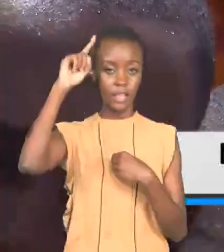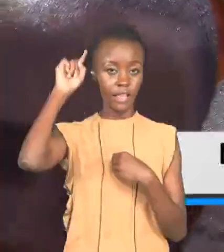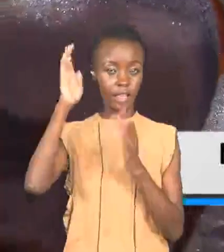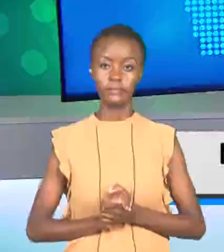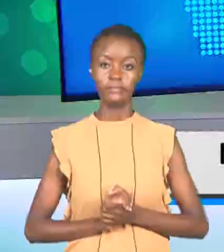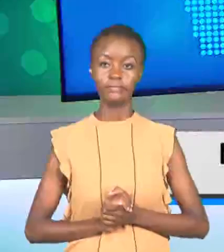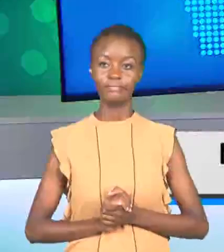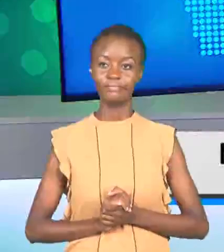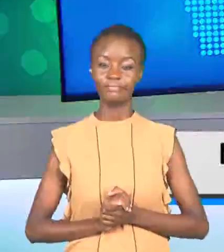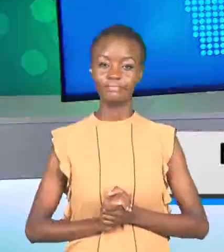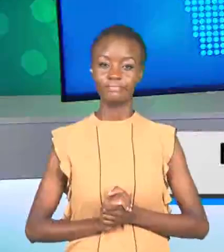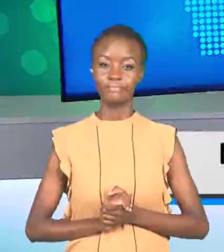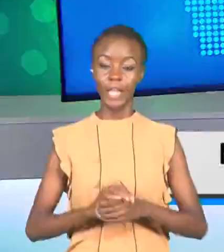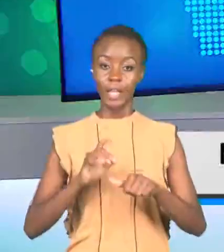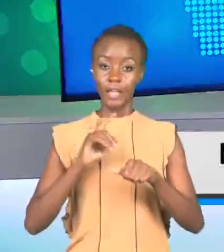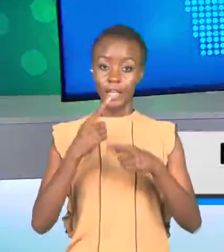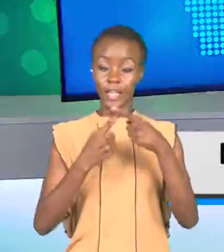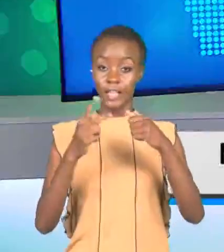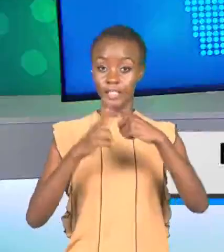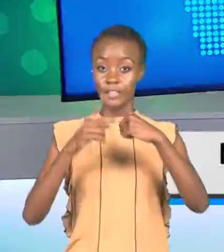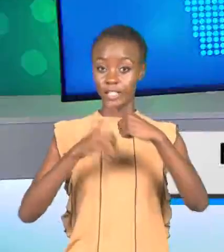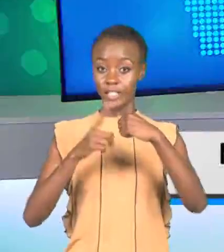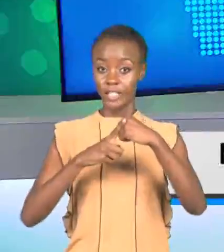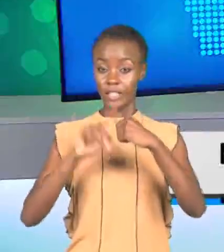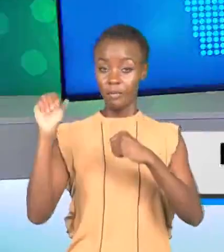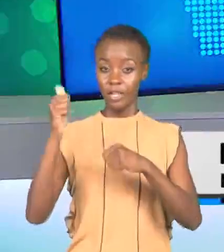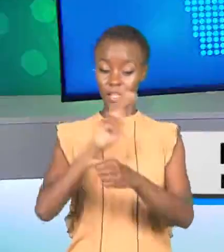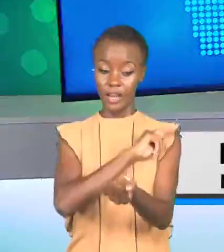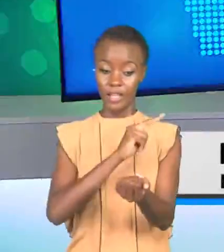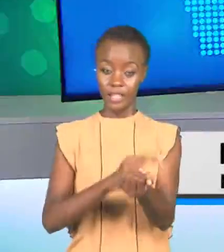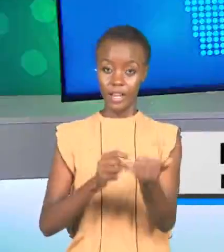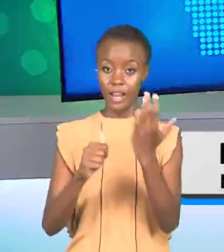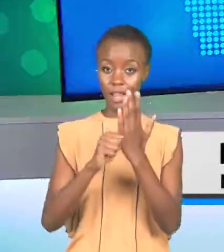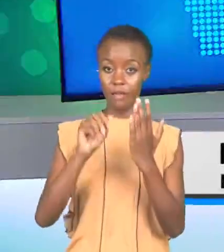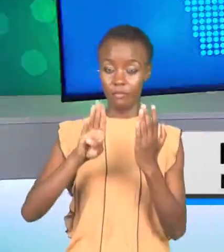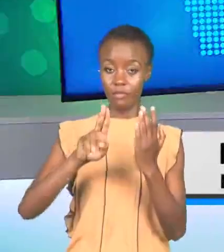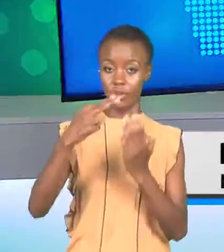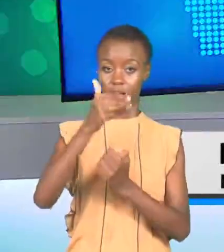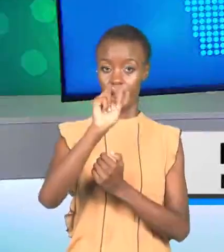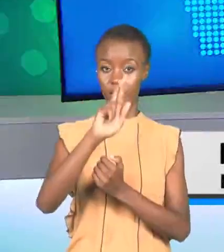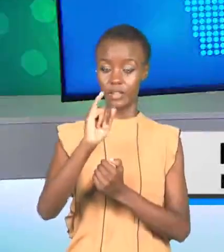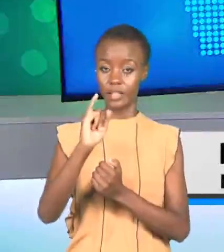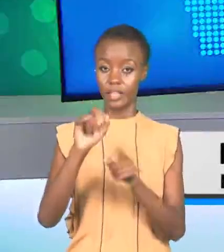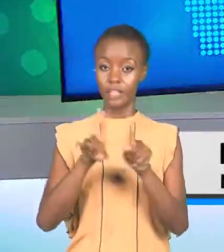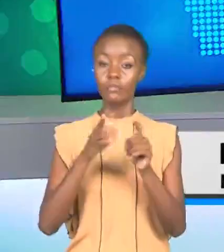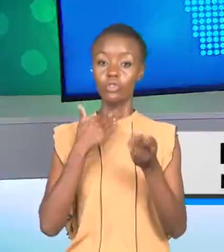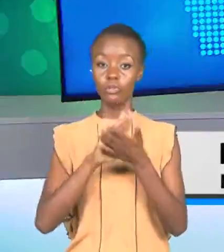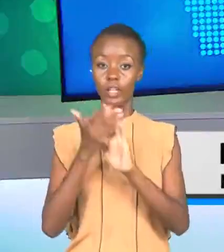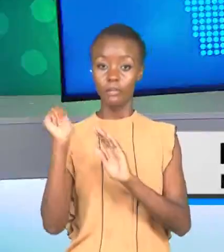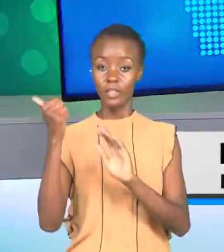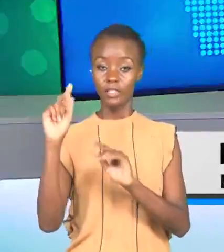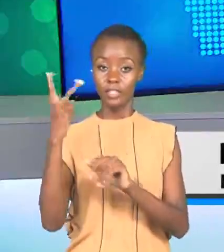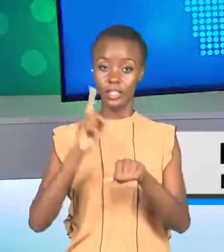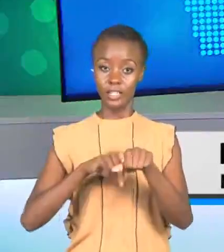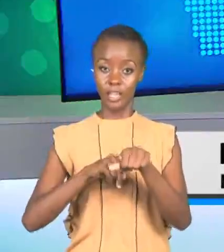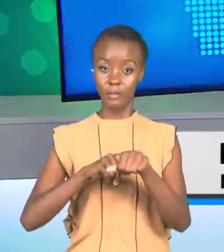and eyes. At 76, Nigeria's President Muhammadu Buhari is eyeing a second term as head of the most populous country